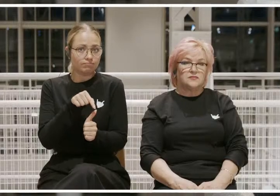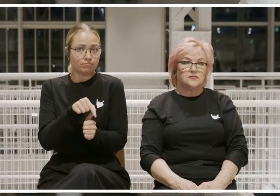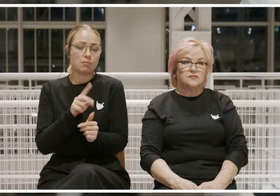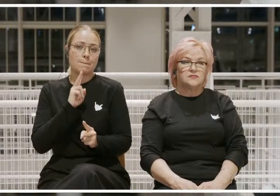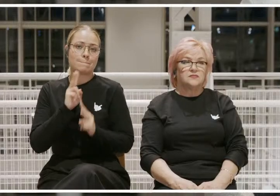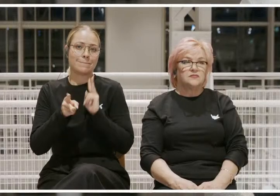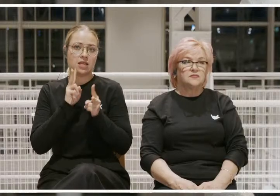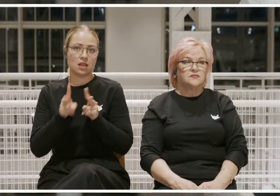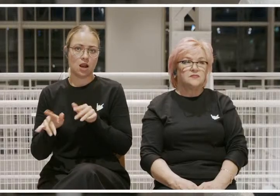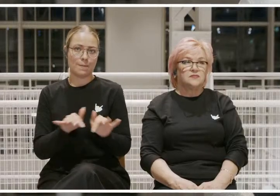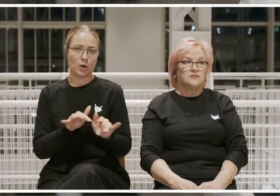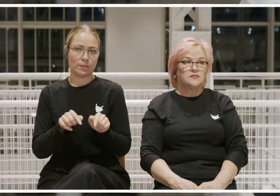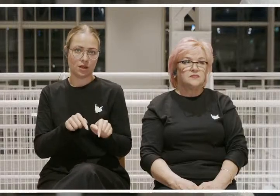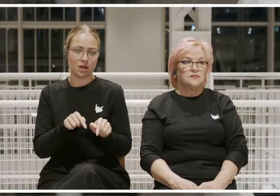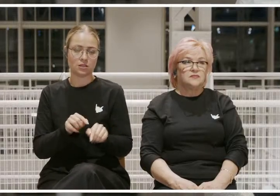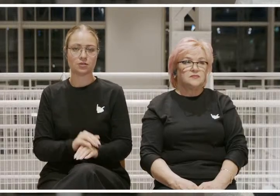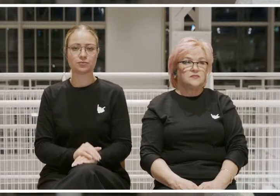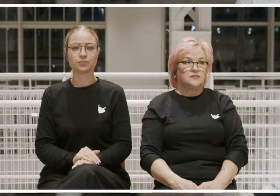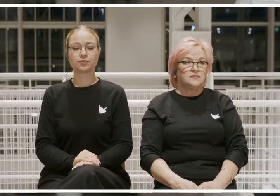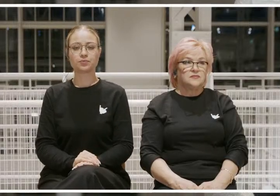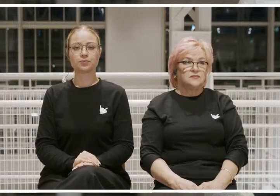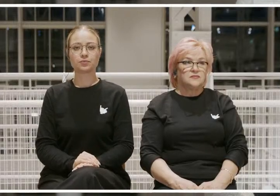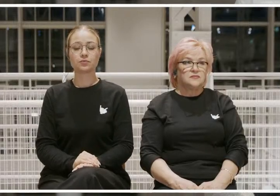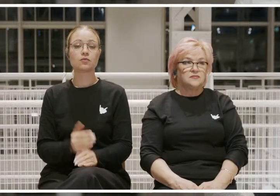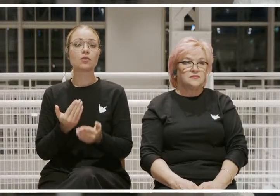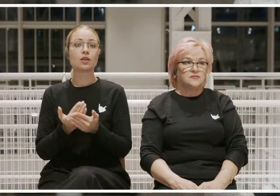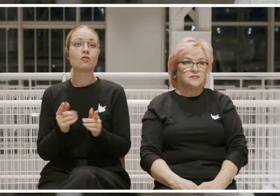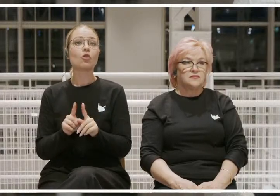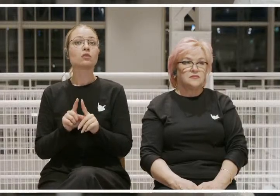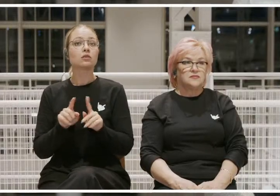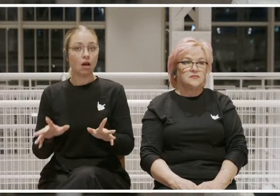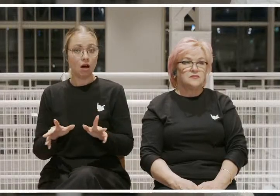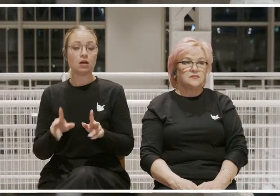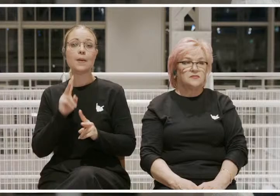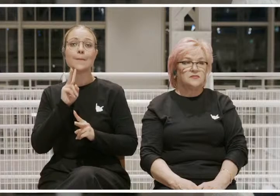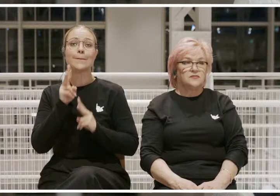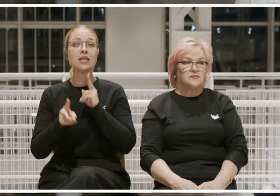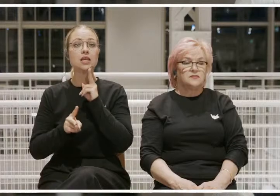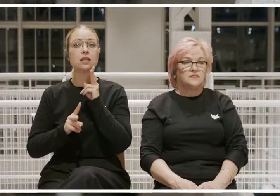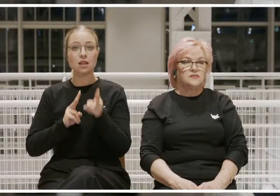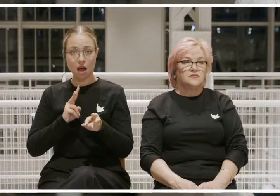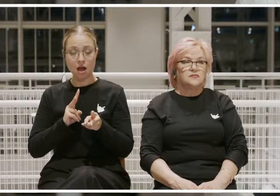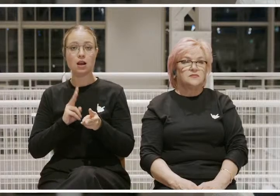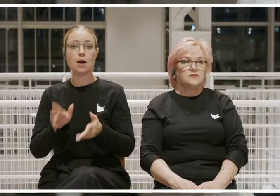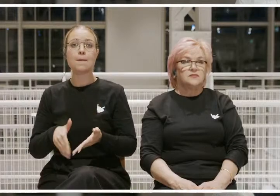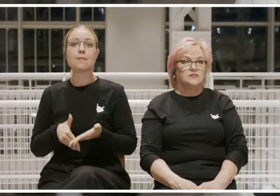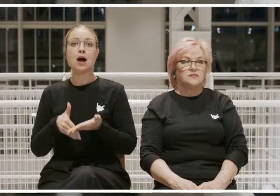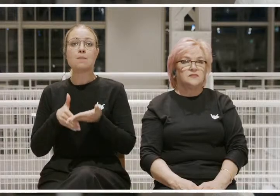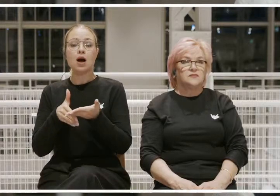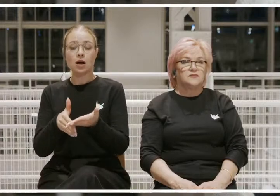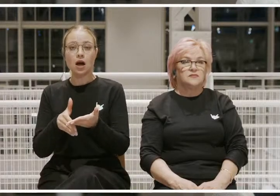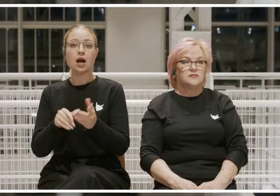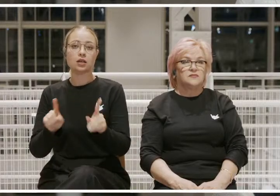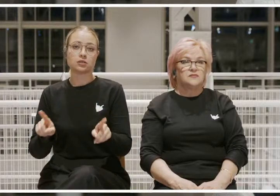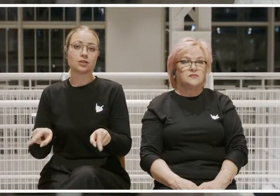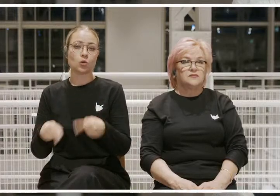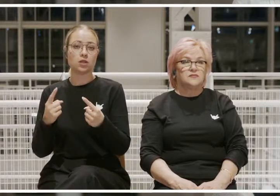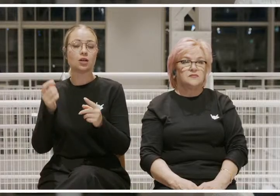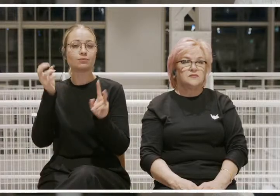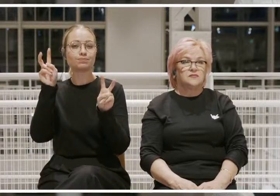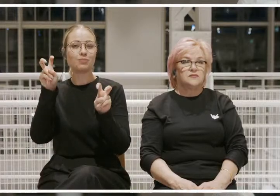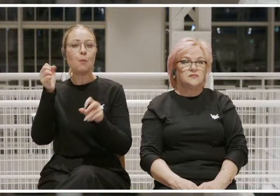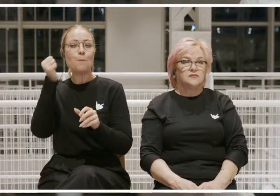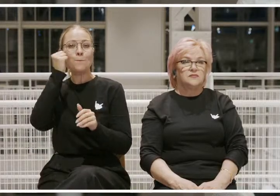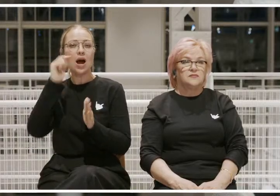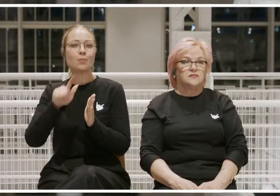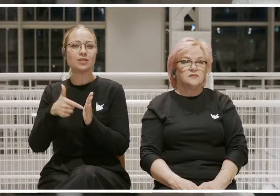way, the biennial contributes to the urban memory of the visitors. So maybe this might